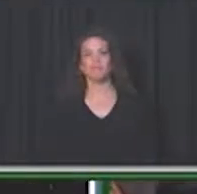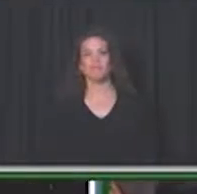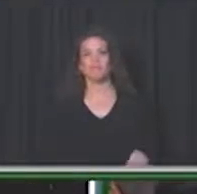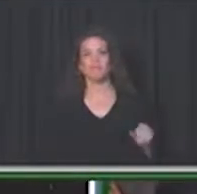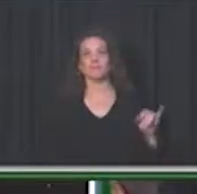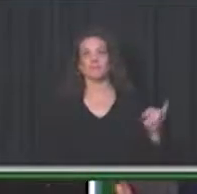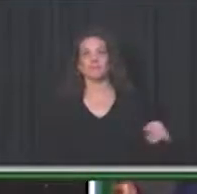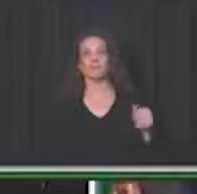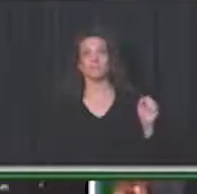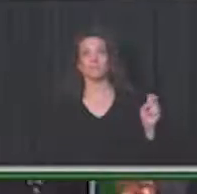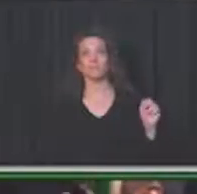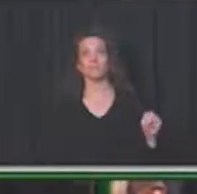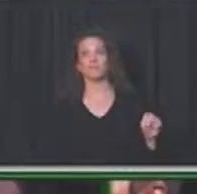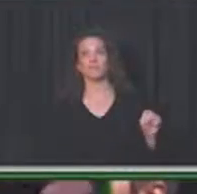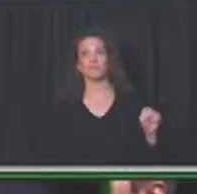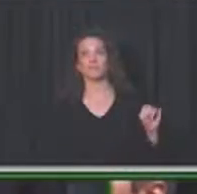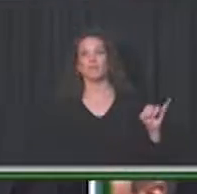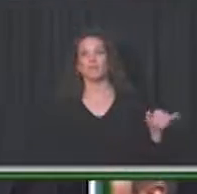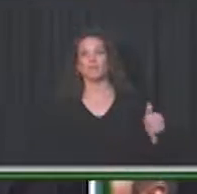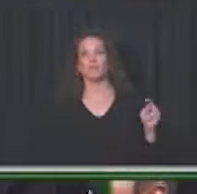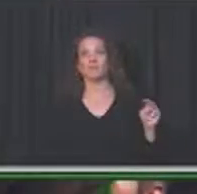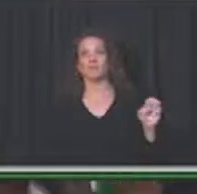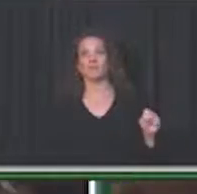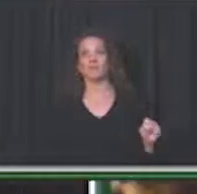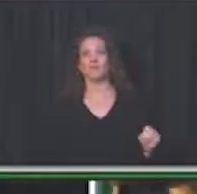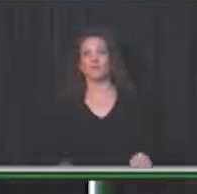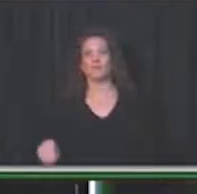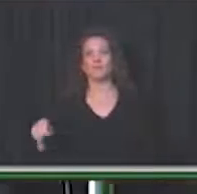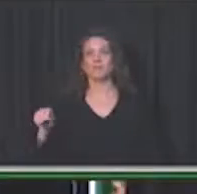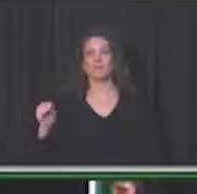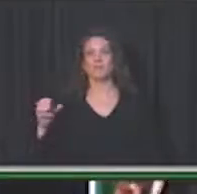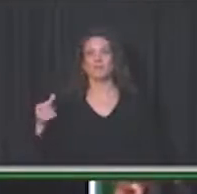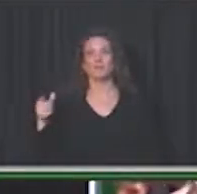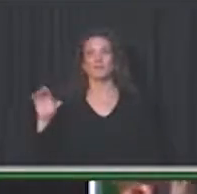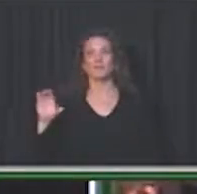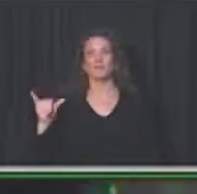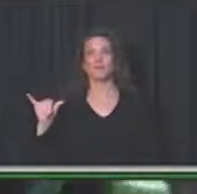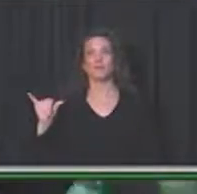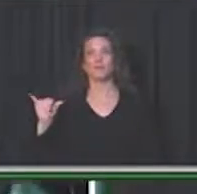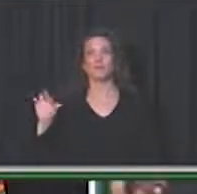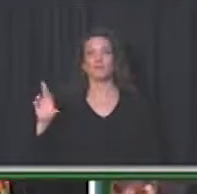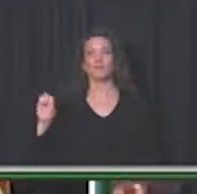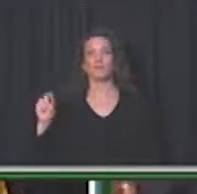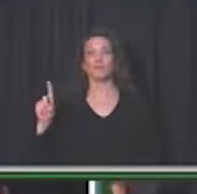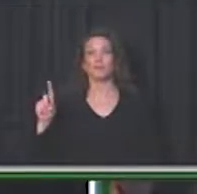Jason J. Gaines. Grecia Rodriguez.